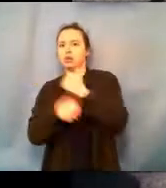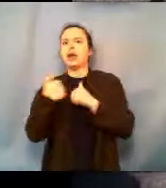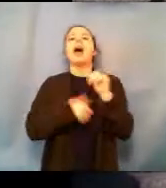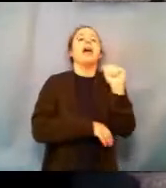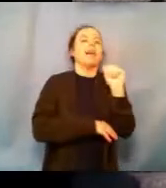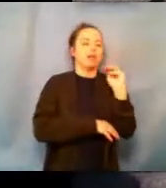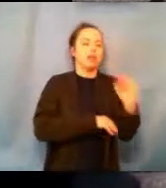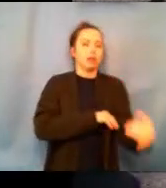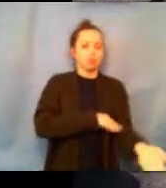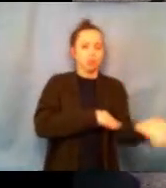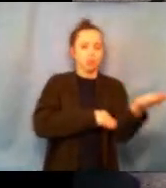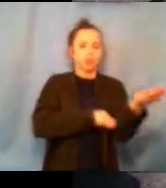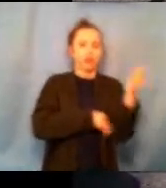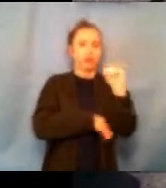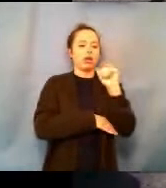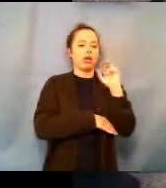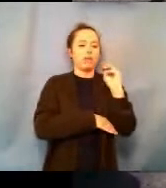AM is in the morning.